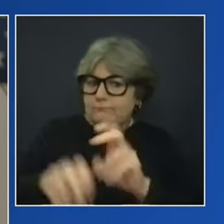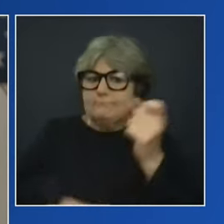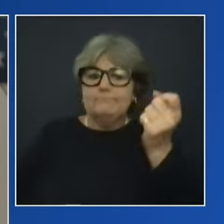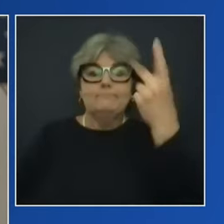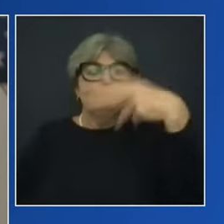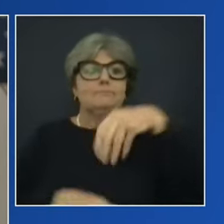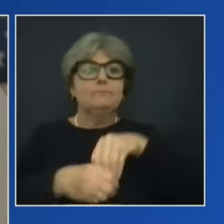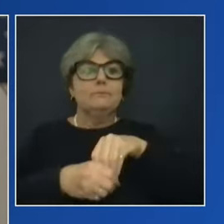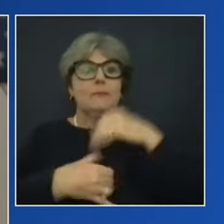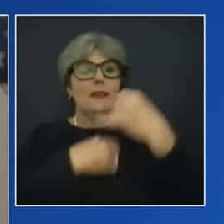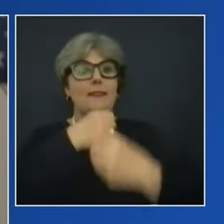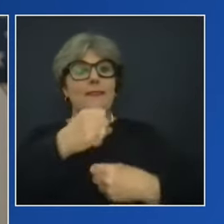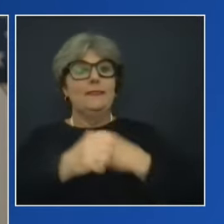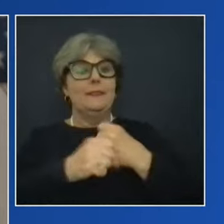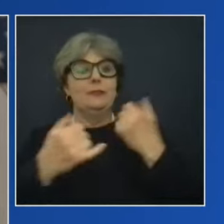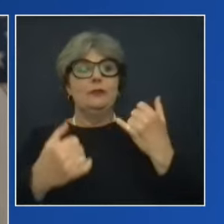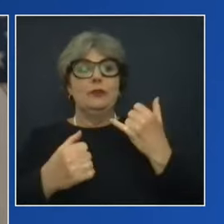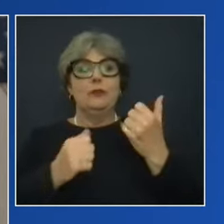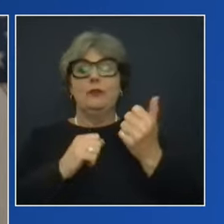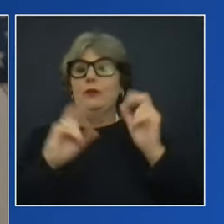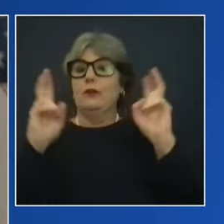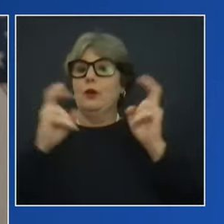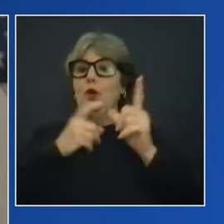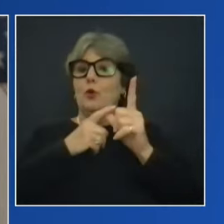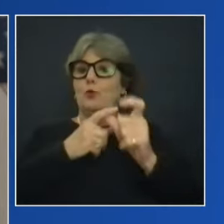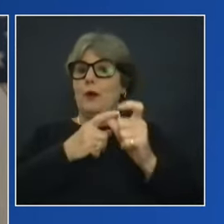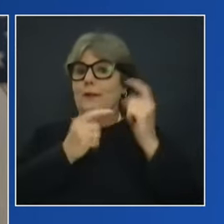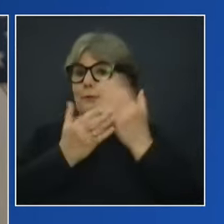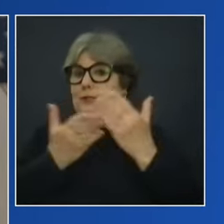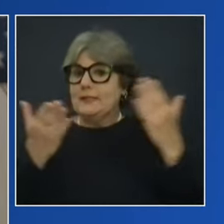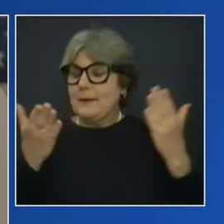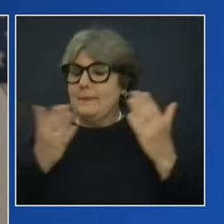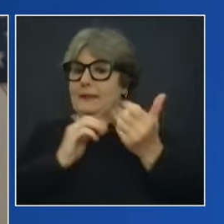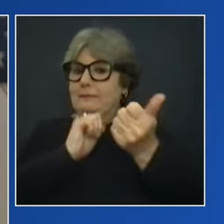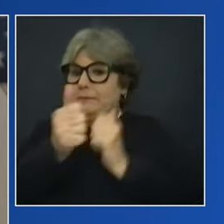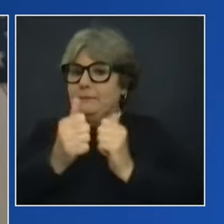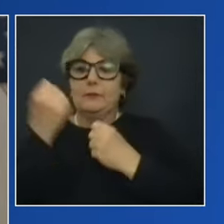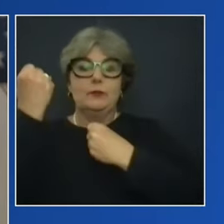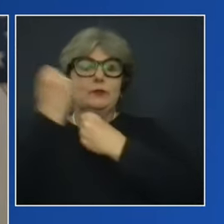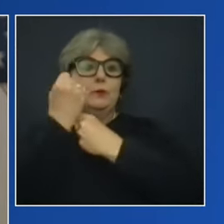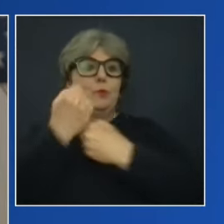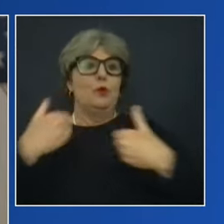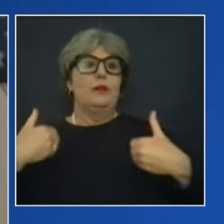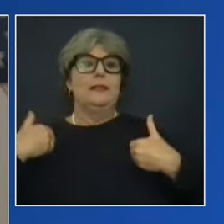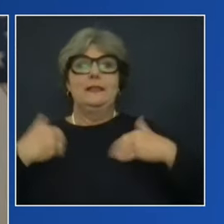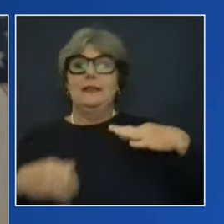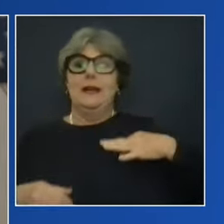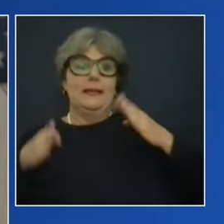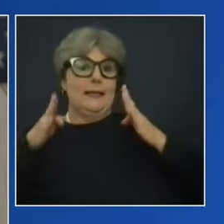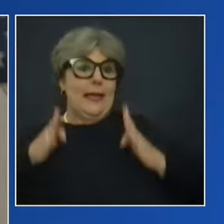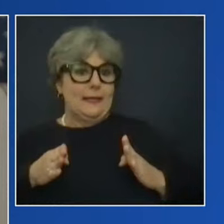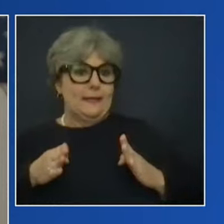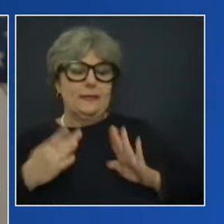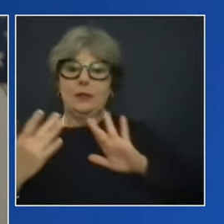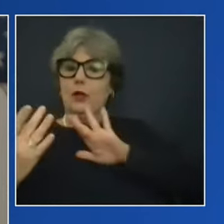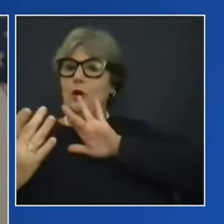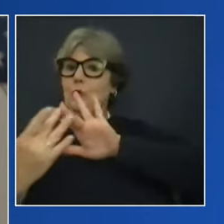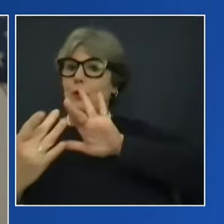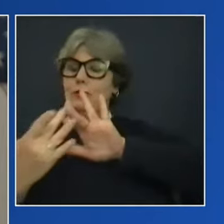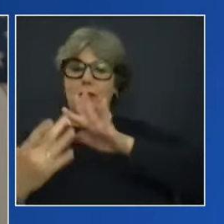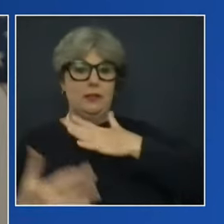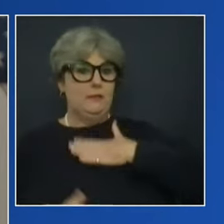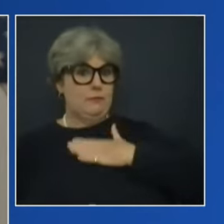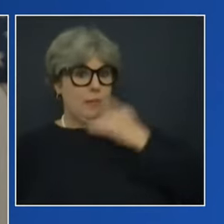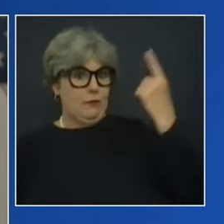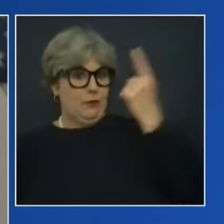Earlier this year, when Run for Something, an organization that recruits and supports young candidates, reached out and asked if I would consider